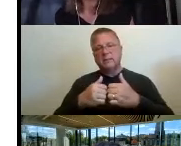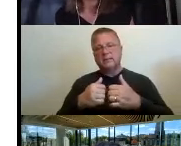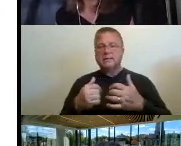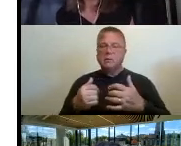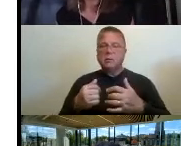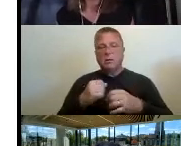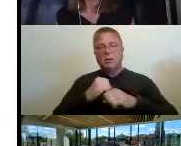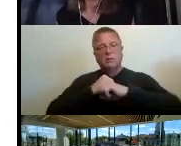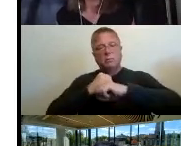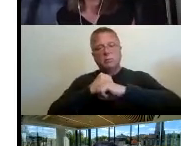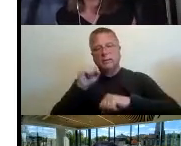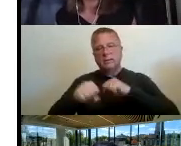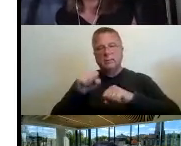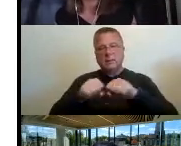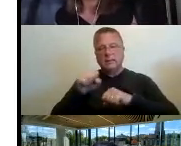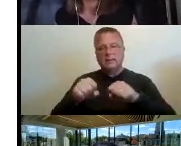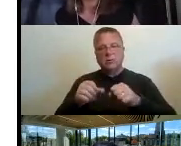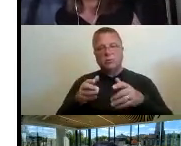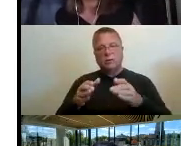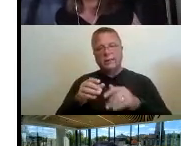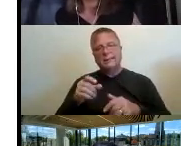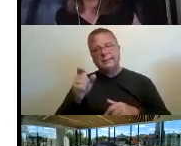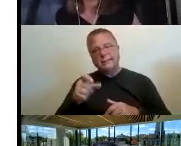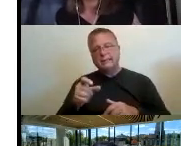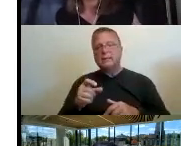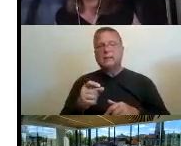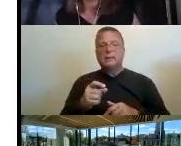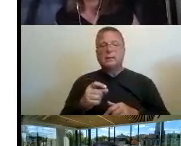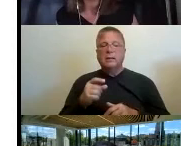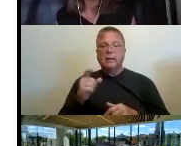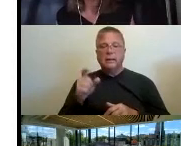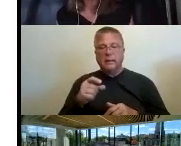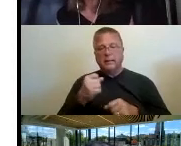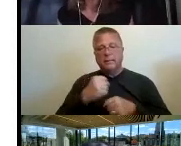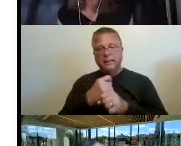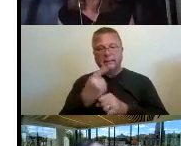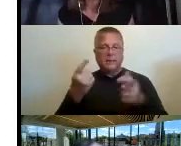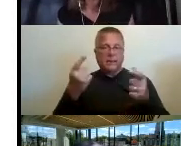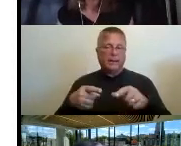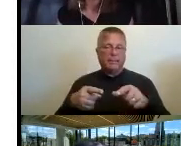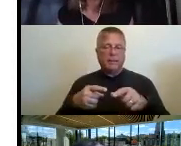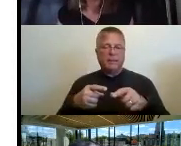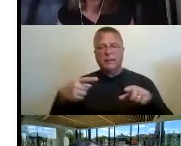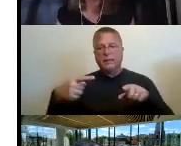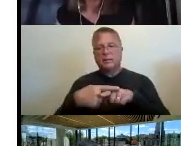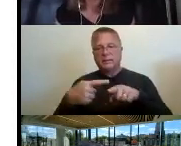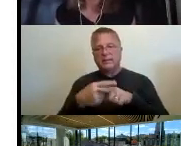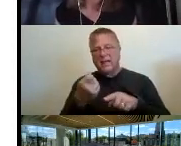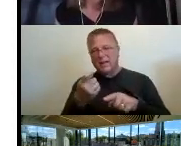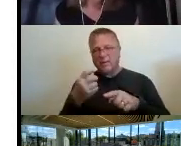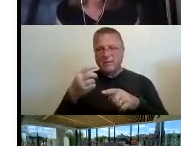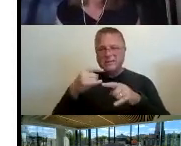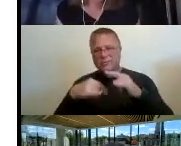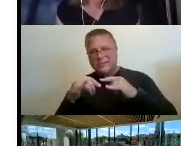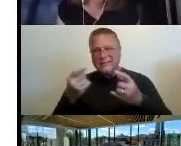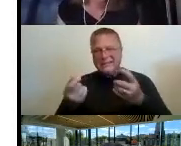protecting the cycle track. So that's something that, for this to be worthwhile, that would need to happen. Intersections get a little tricky. We'd have